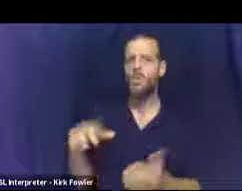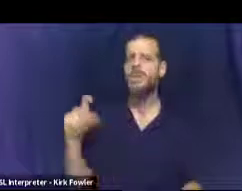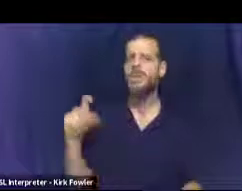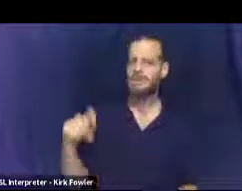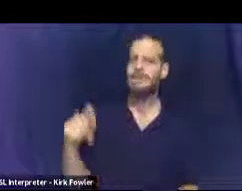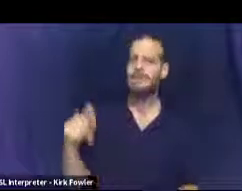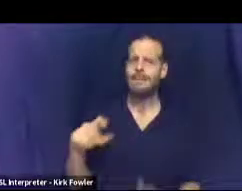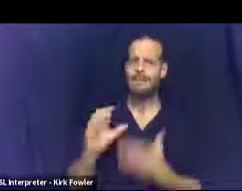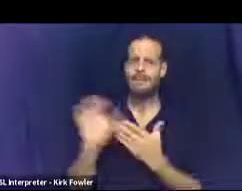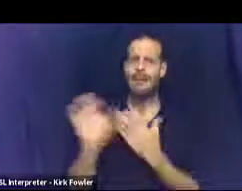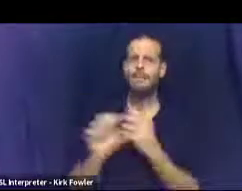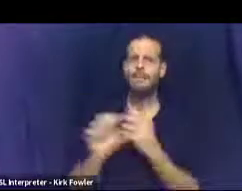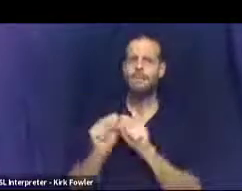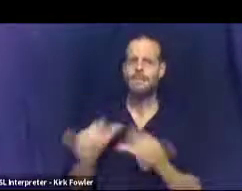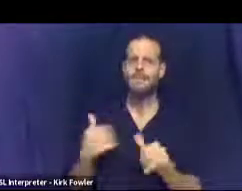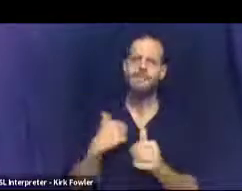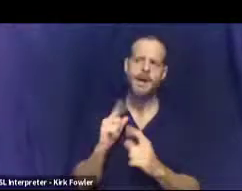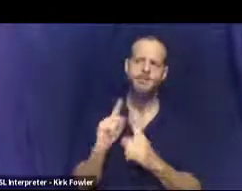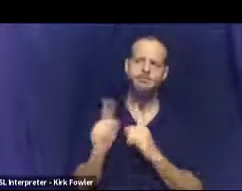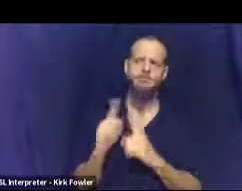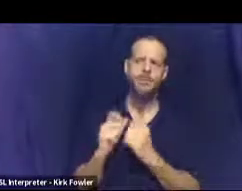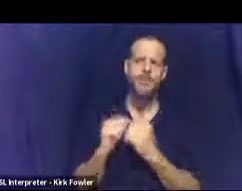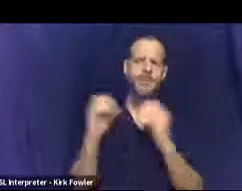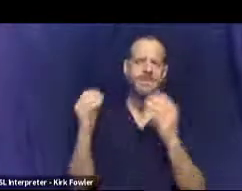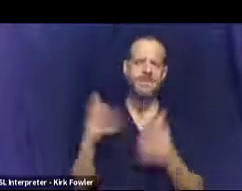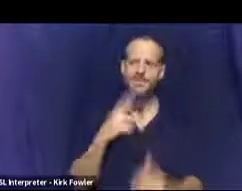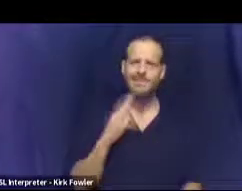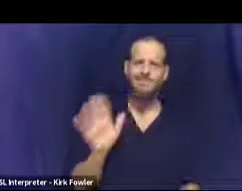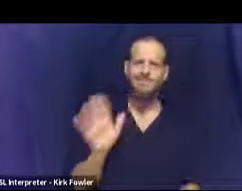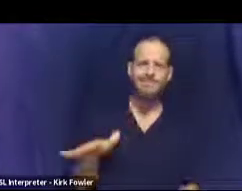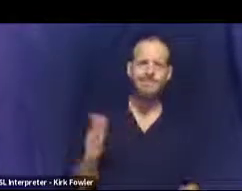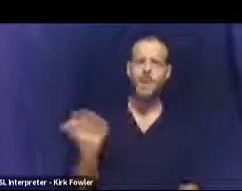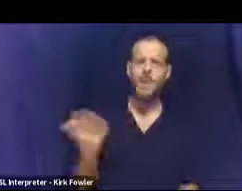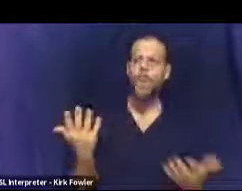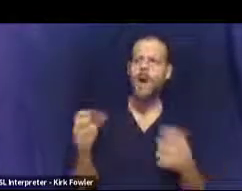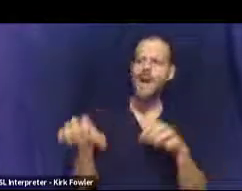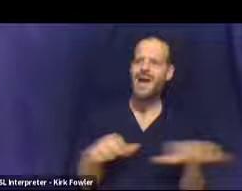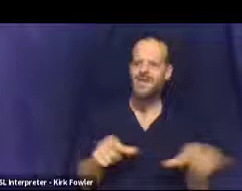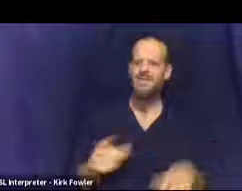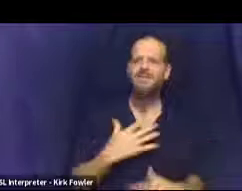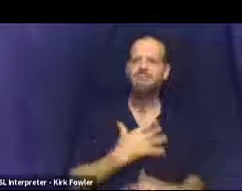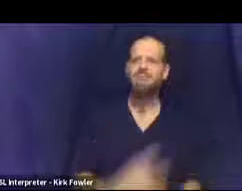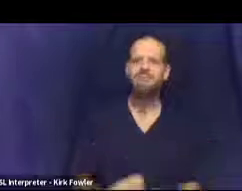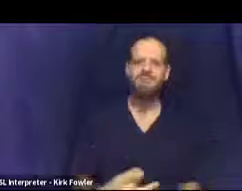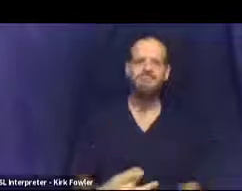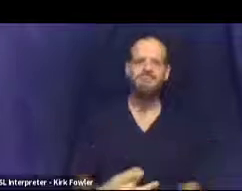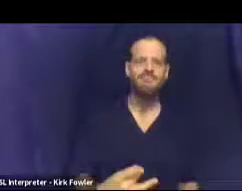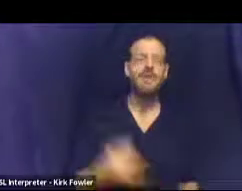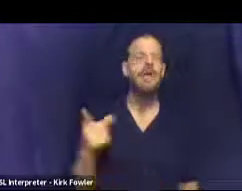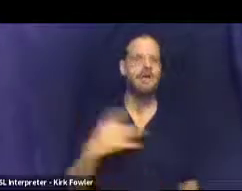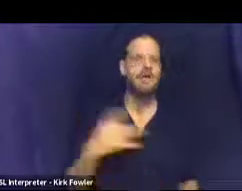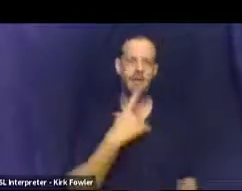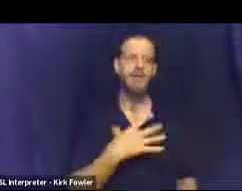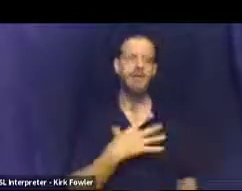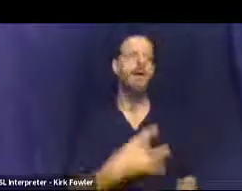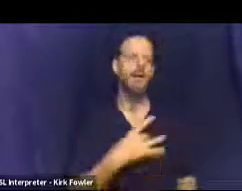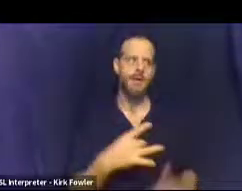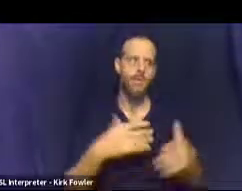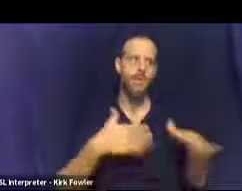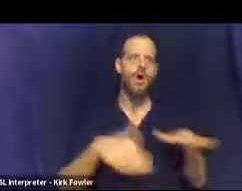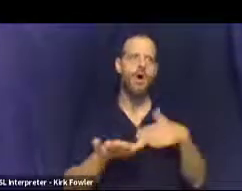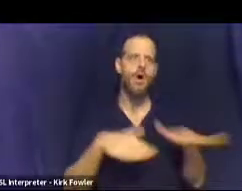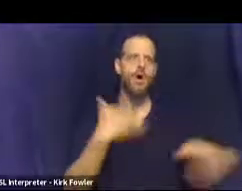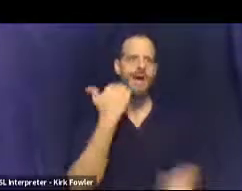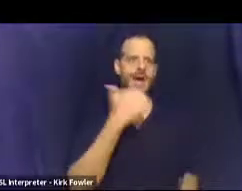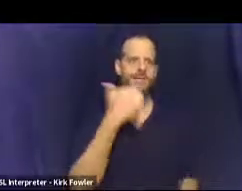system. And I talked to the teacher and I said, well, what, you know, what's an activity that he enjoys? And he says, well, we go for a walk outside every day. And he really